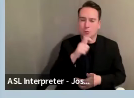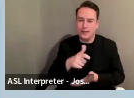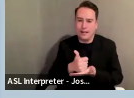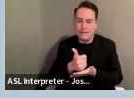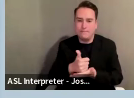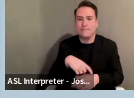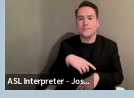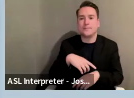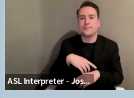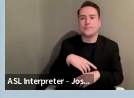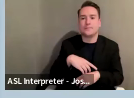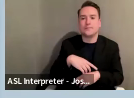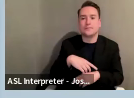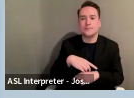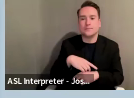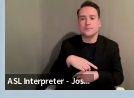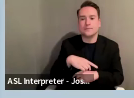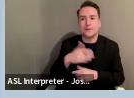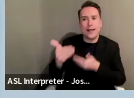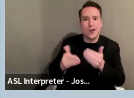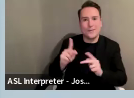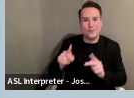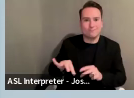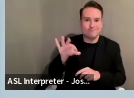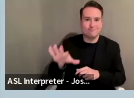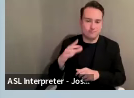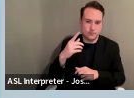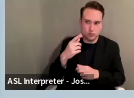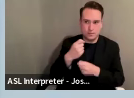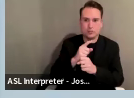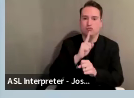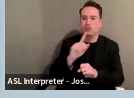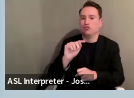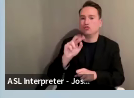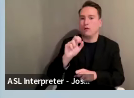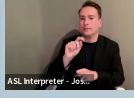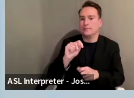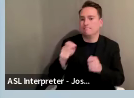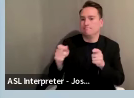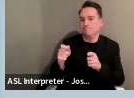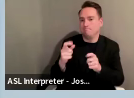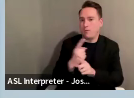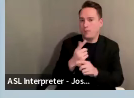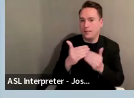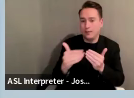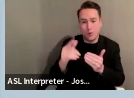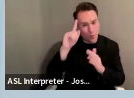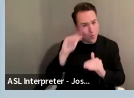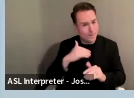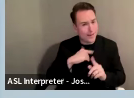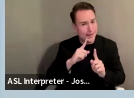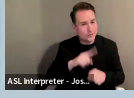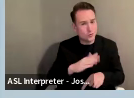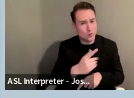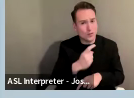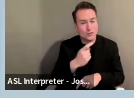out of pocket anything in doing the trust administration properly. Hopefully that answers your question. If not, perhaps